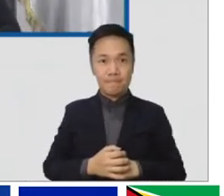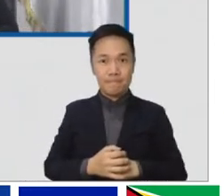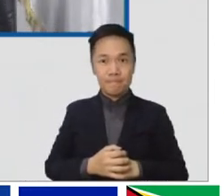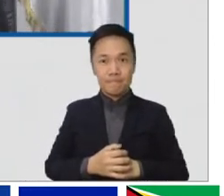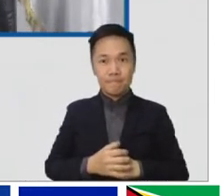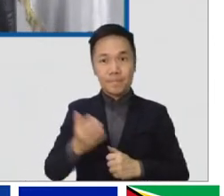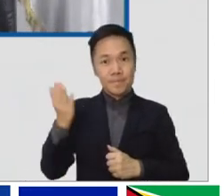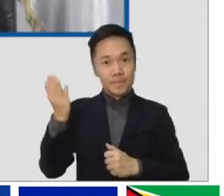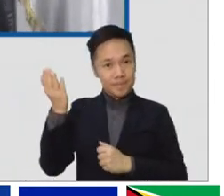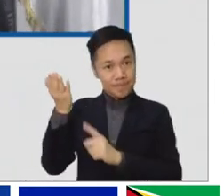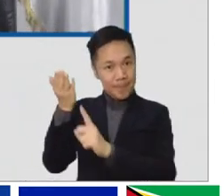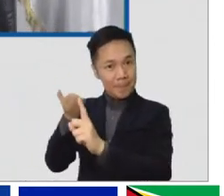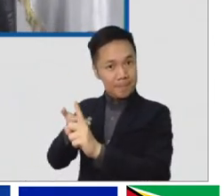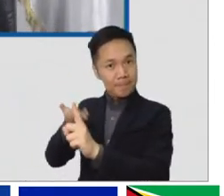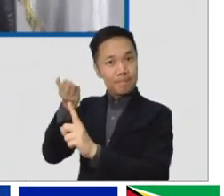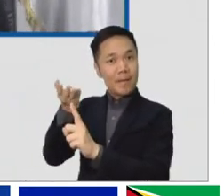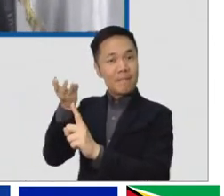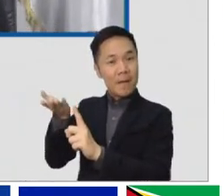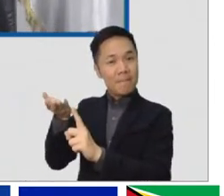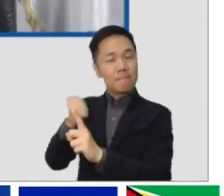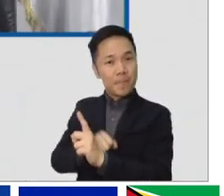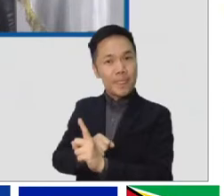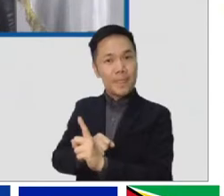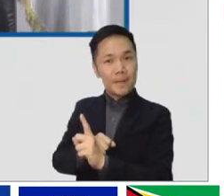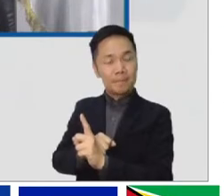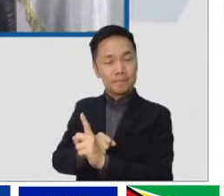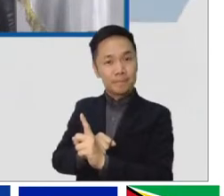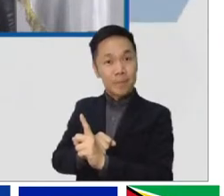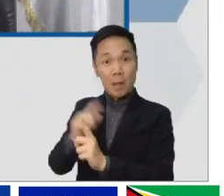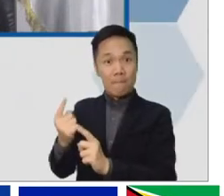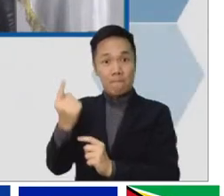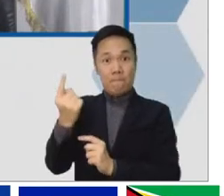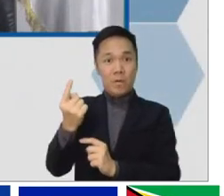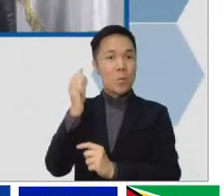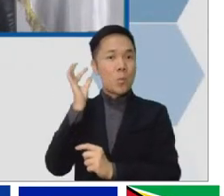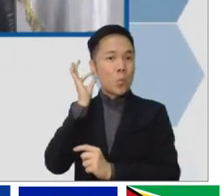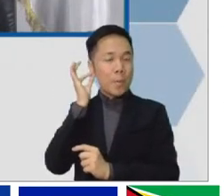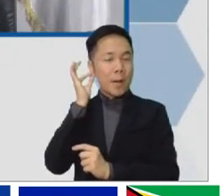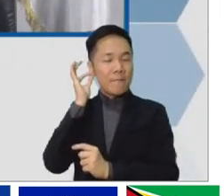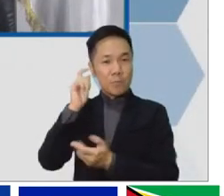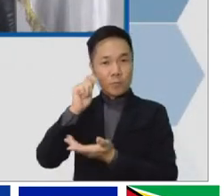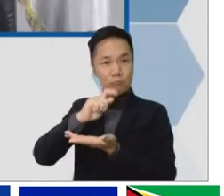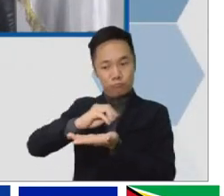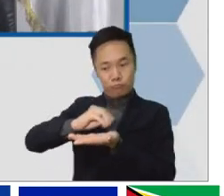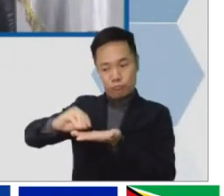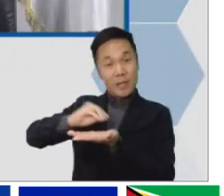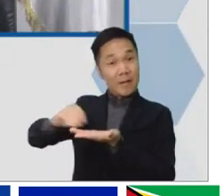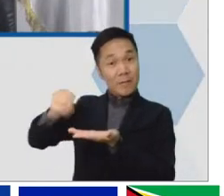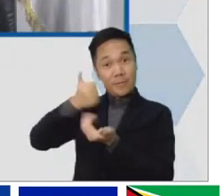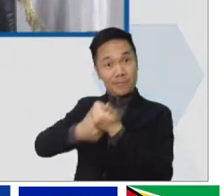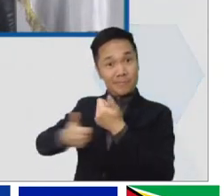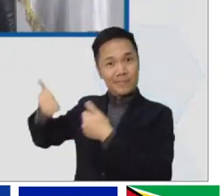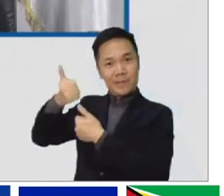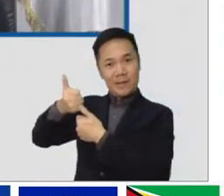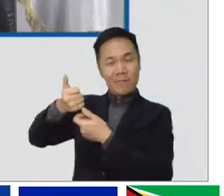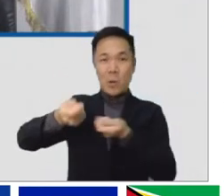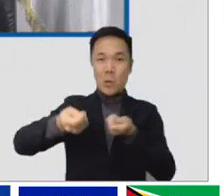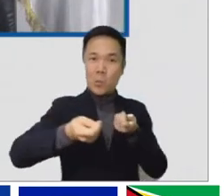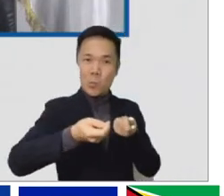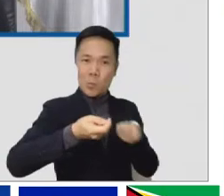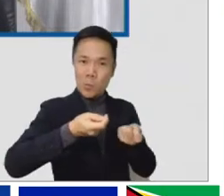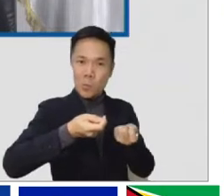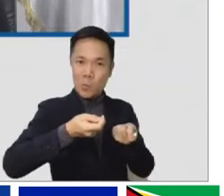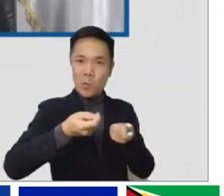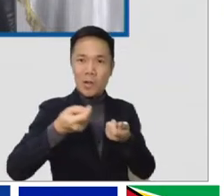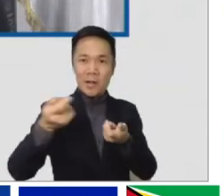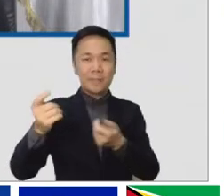admirably, the first woman Secretary General or General Coordinating Secretary of SEPREDINAC since